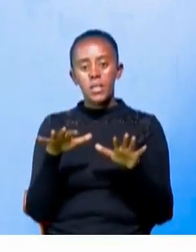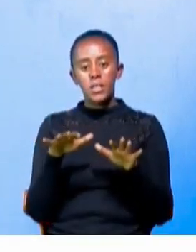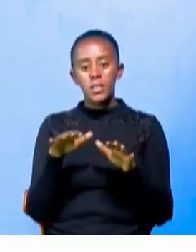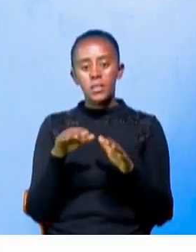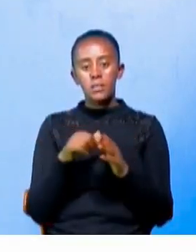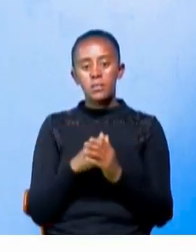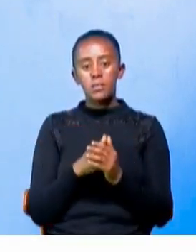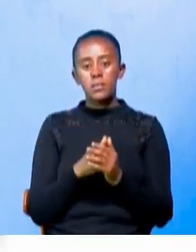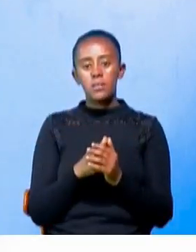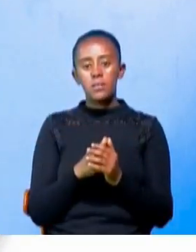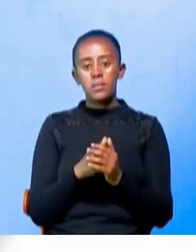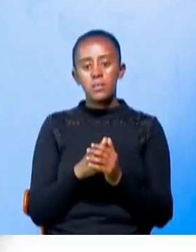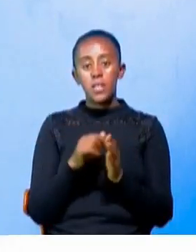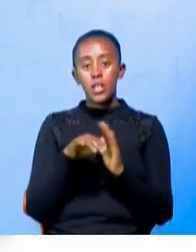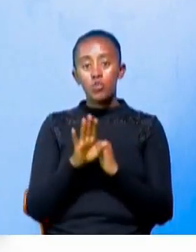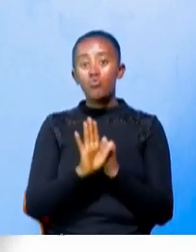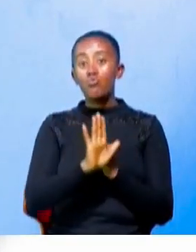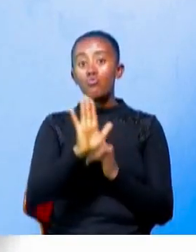in your